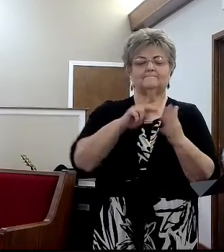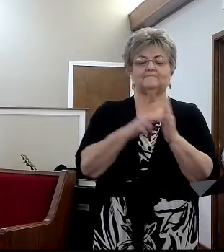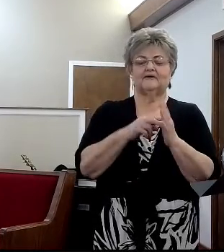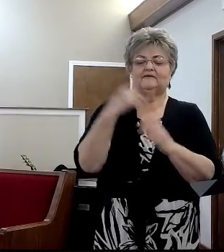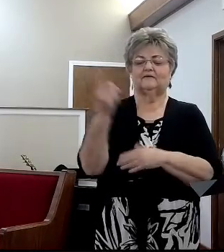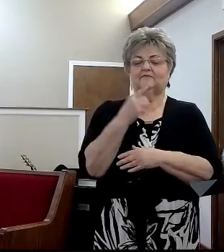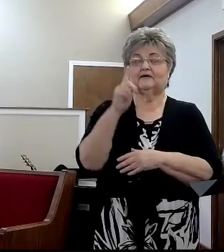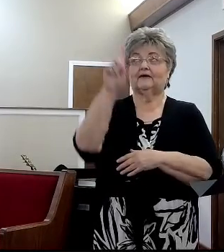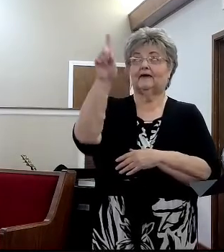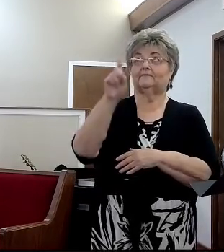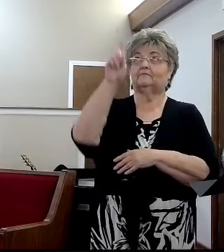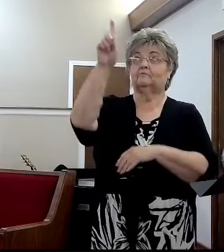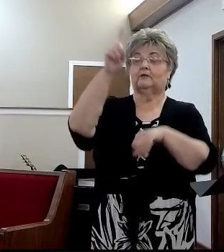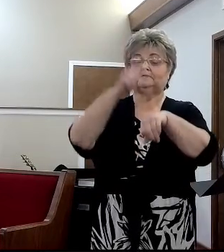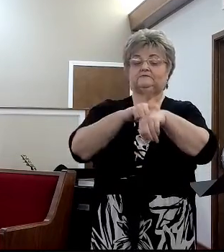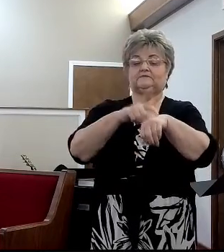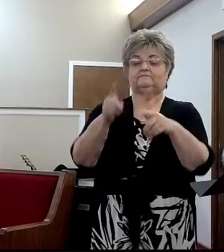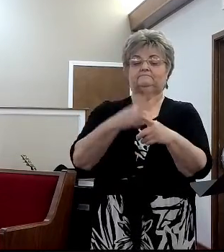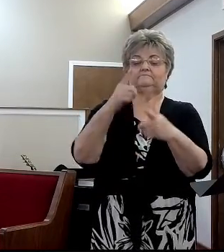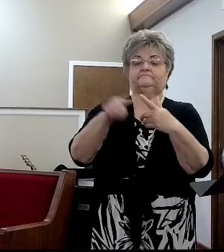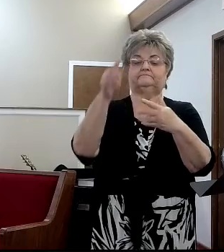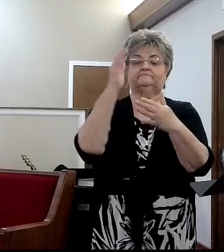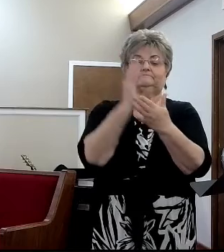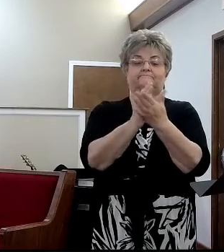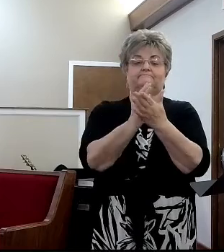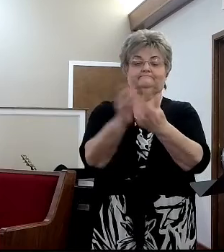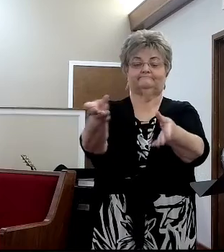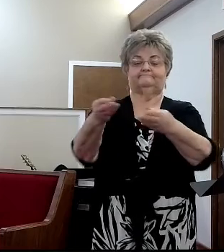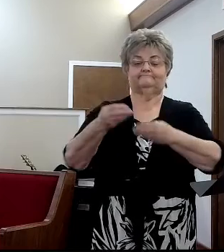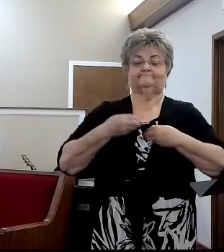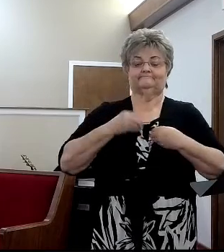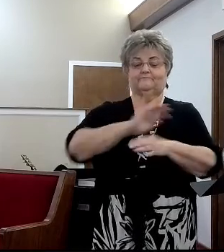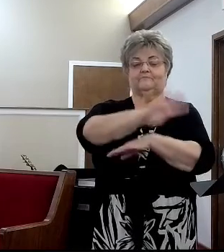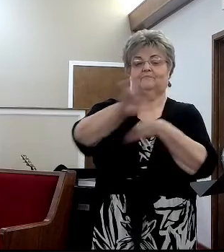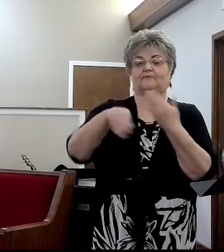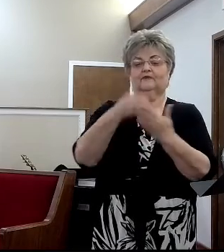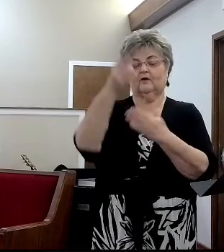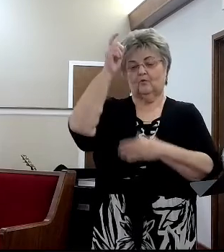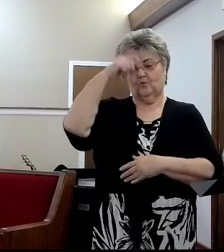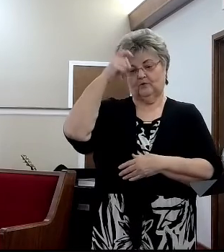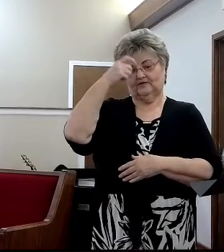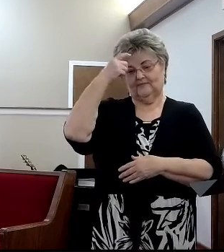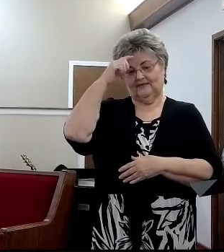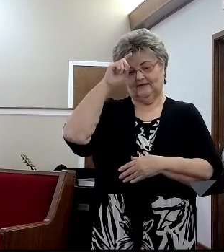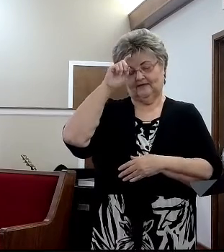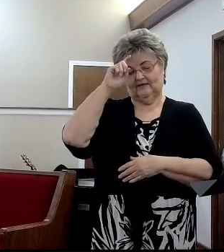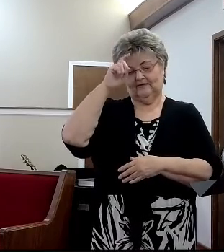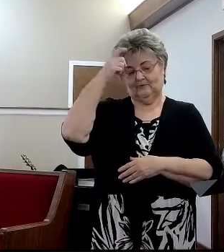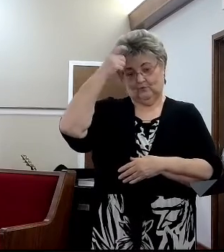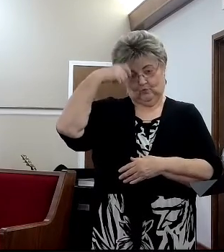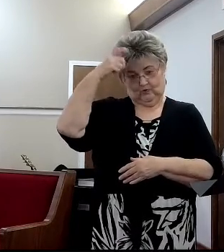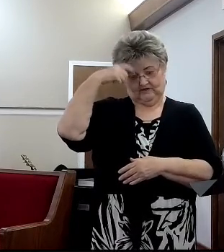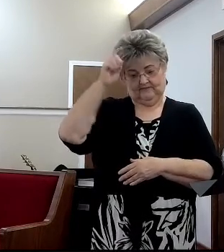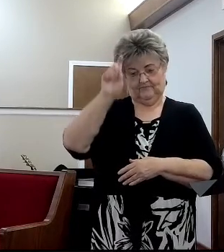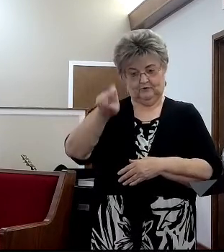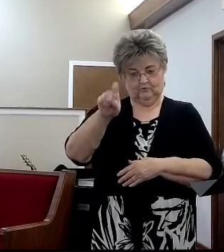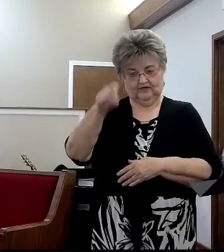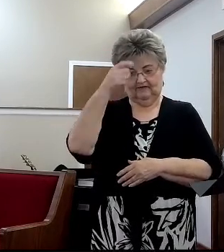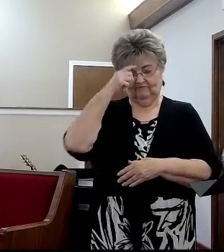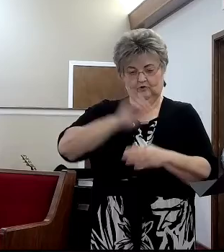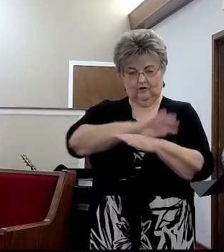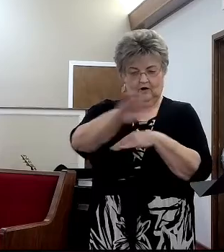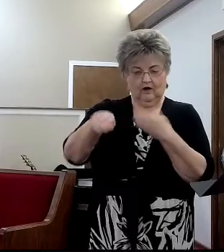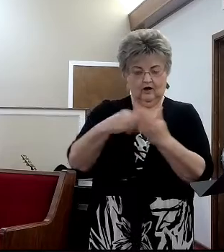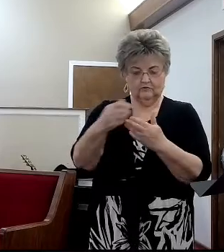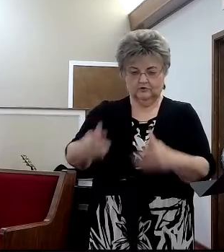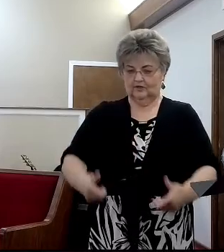for wisdom and then you're just going to be granted all of the wisdom that you ever need for your whole life in the one ask. No, it's present tense.